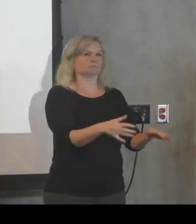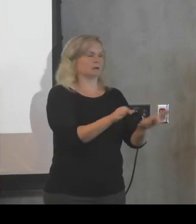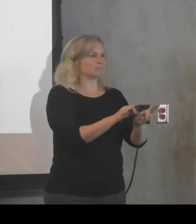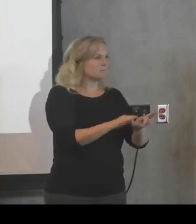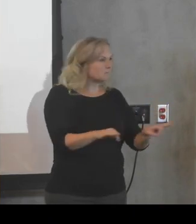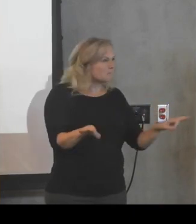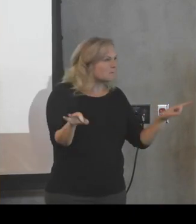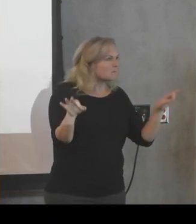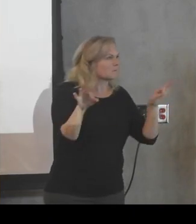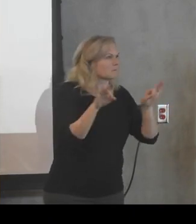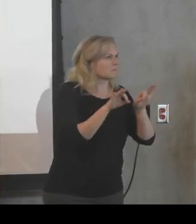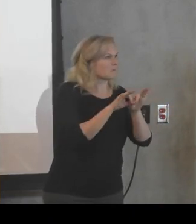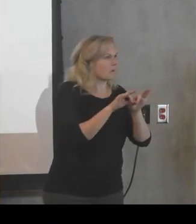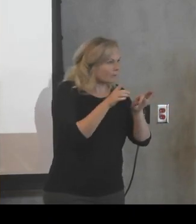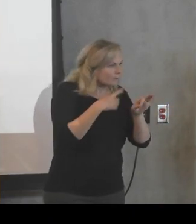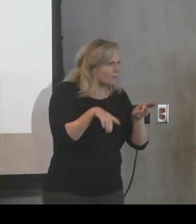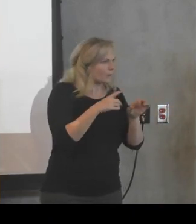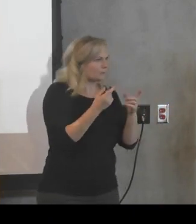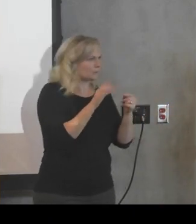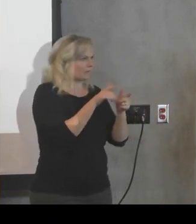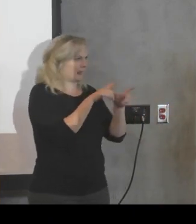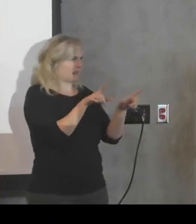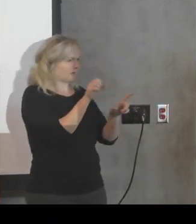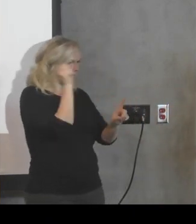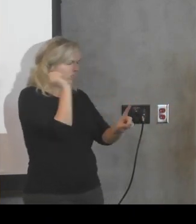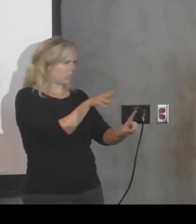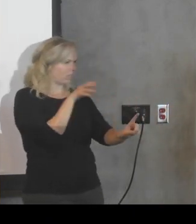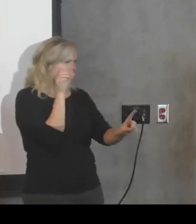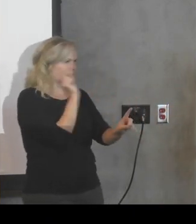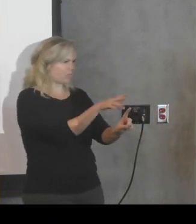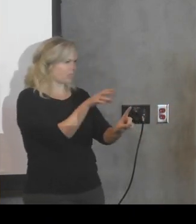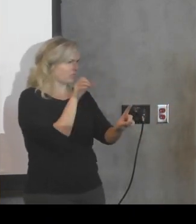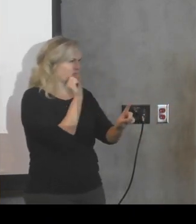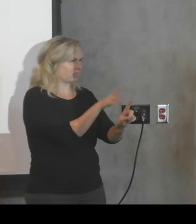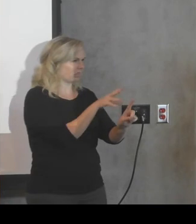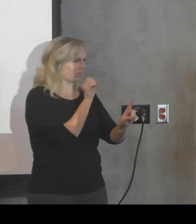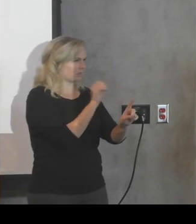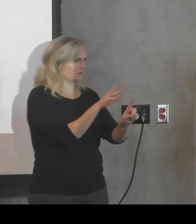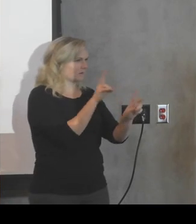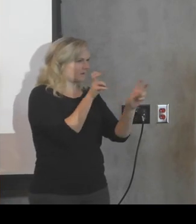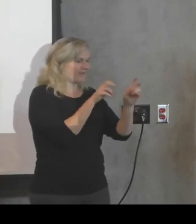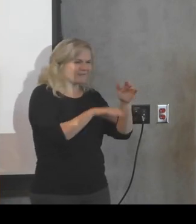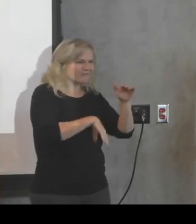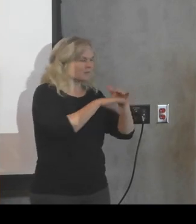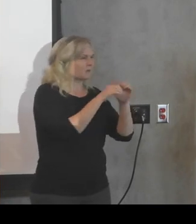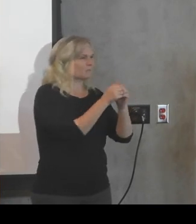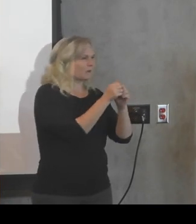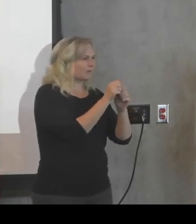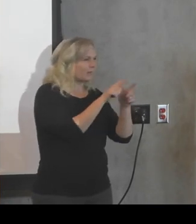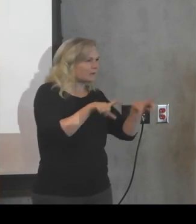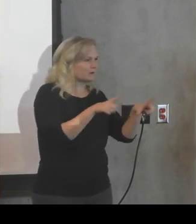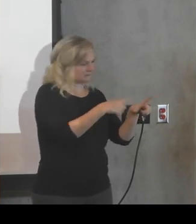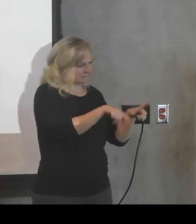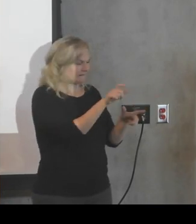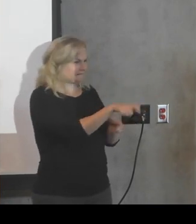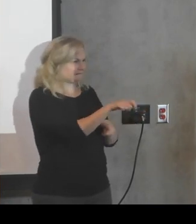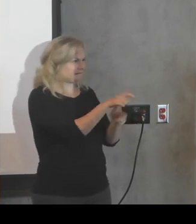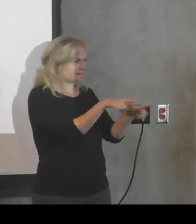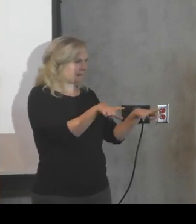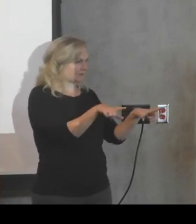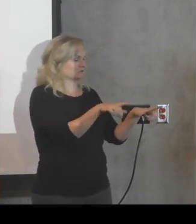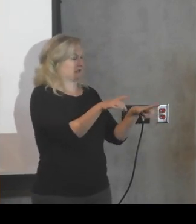to give them language, fill them up with language. It's the language that they're needing that's